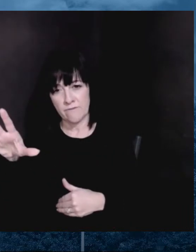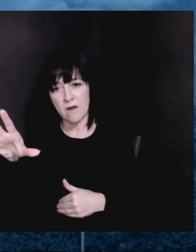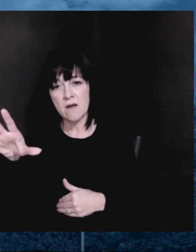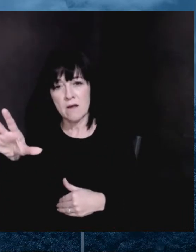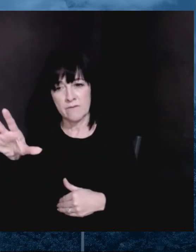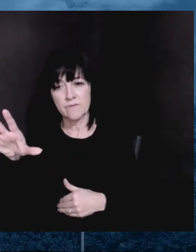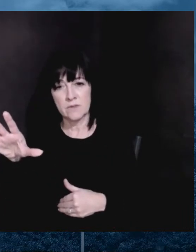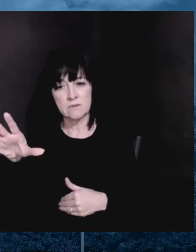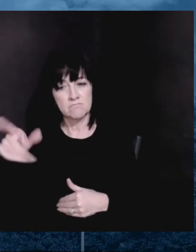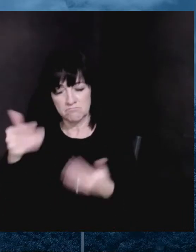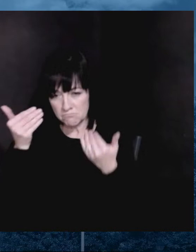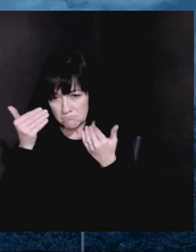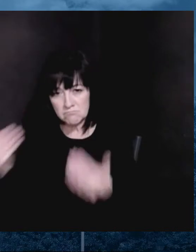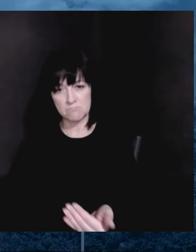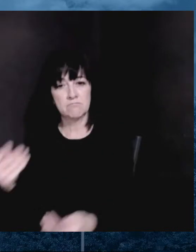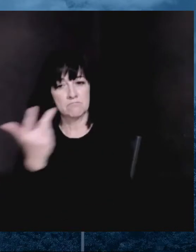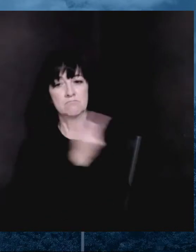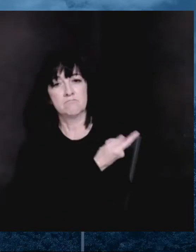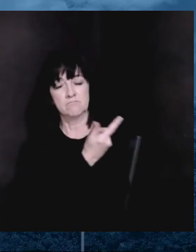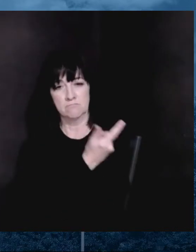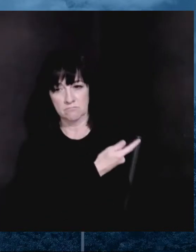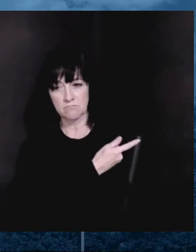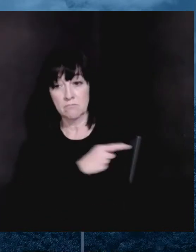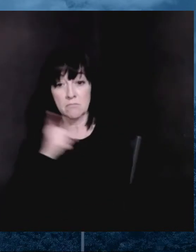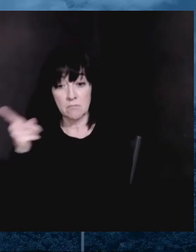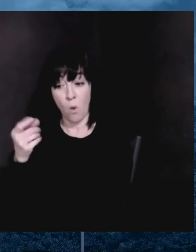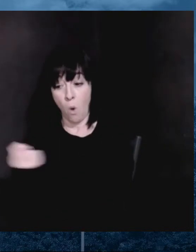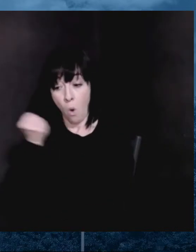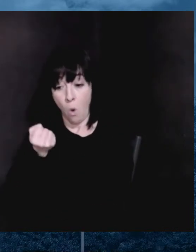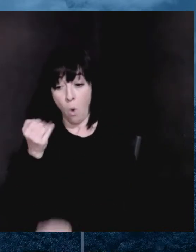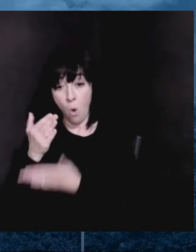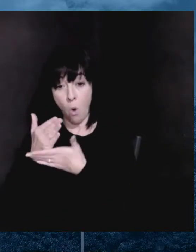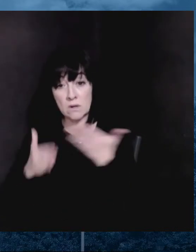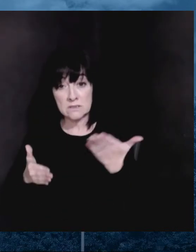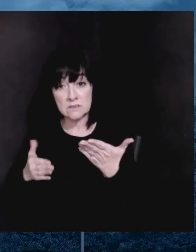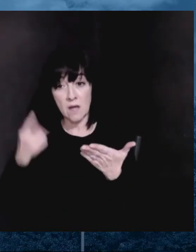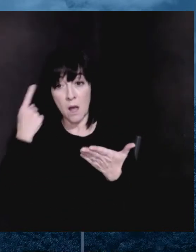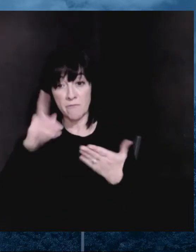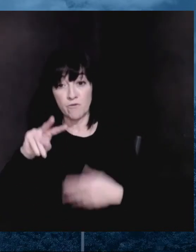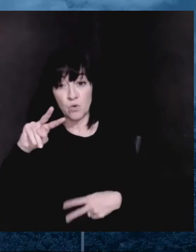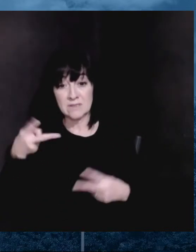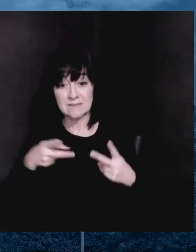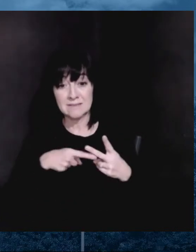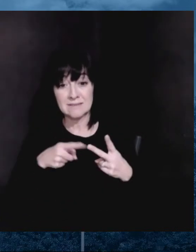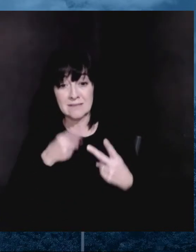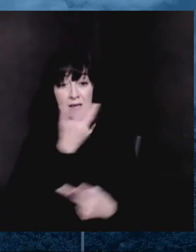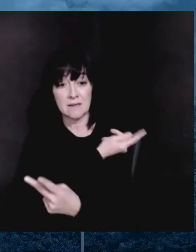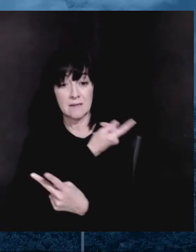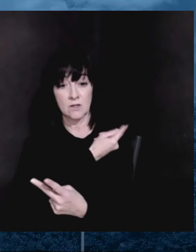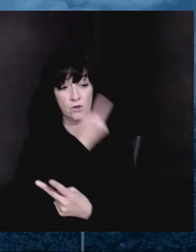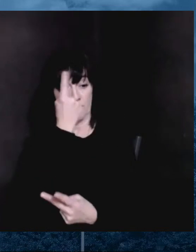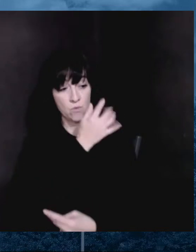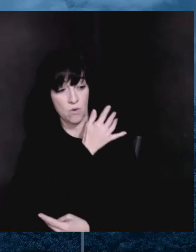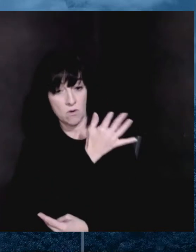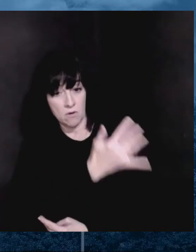going to start offering vaccines to phase 1B and stop holding back second doses in accordance with the new national